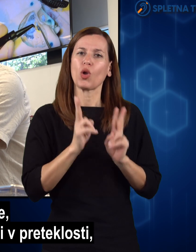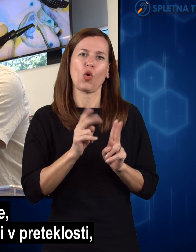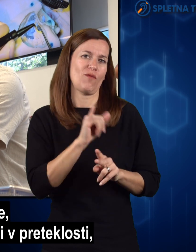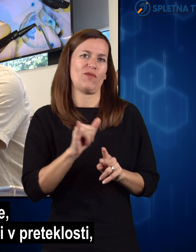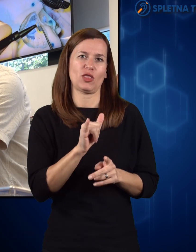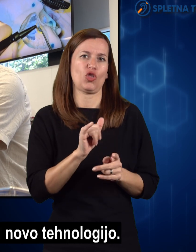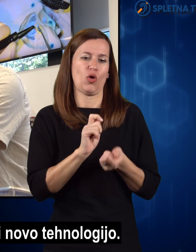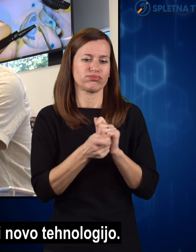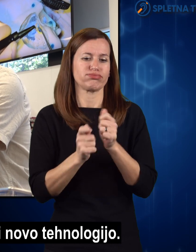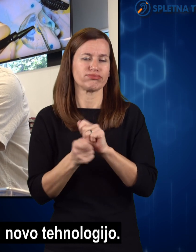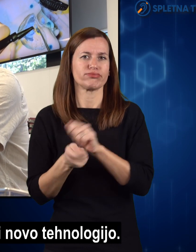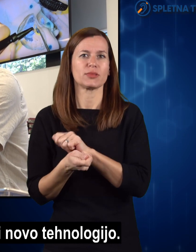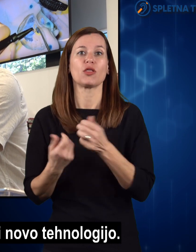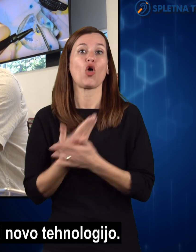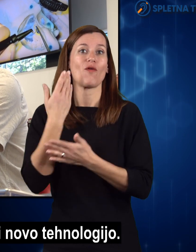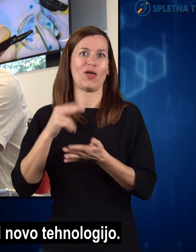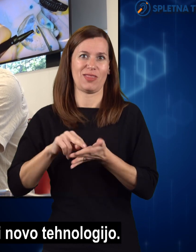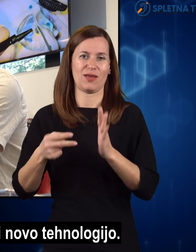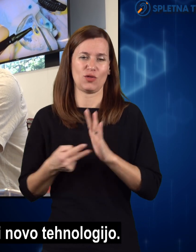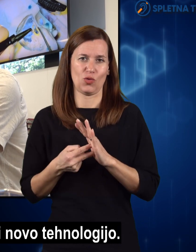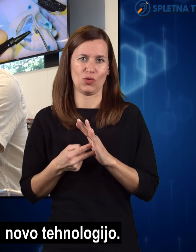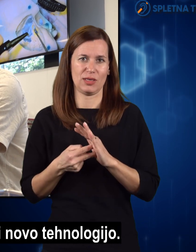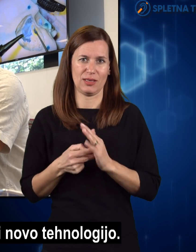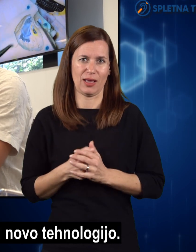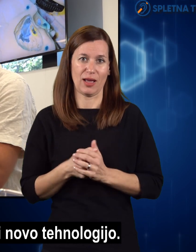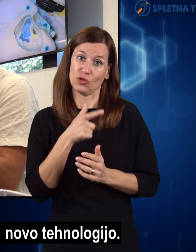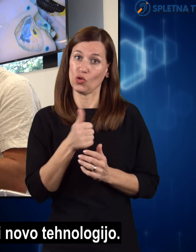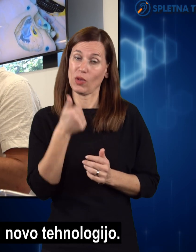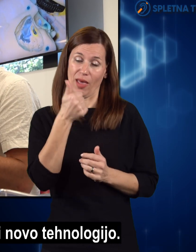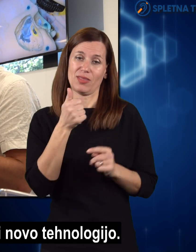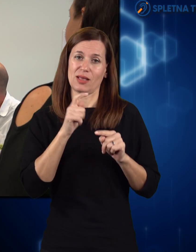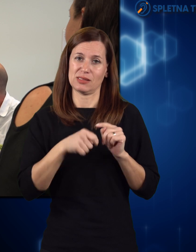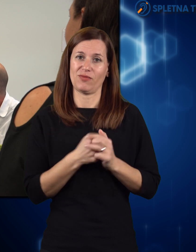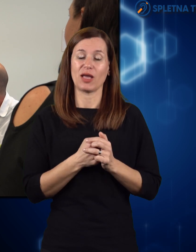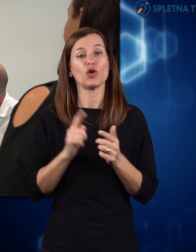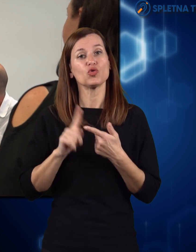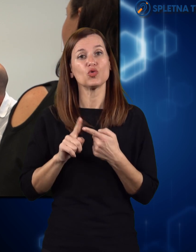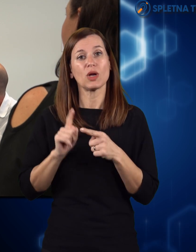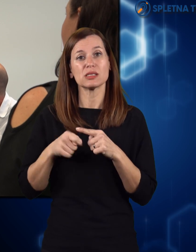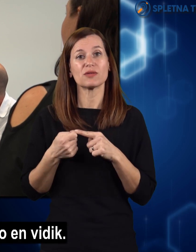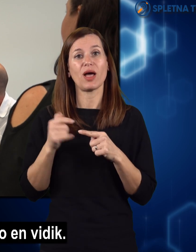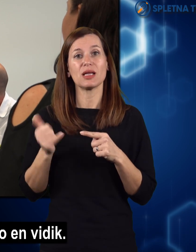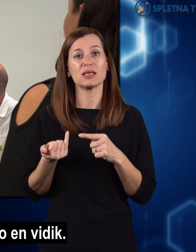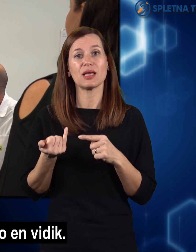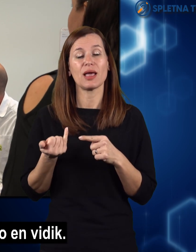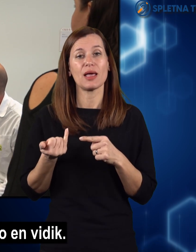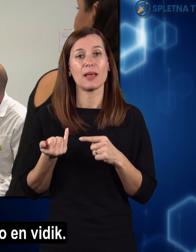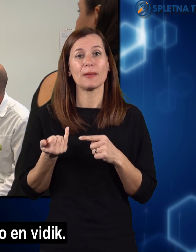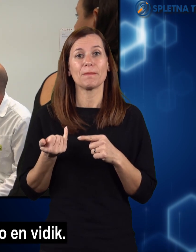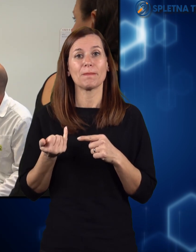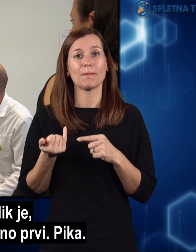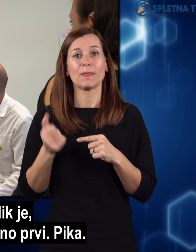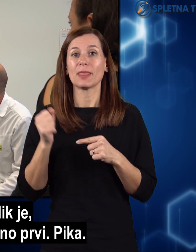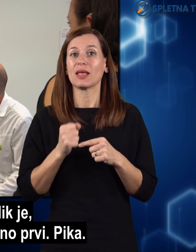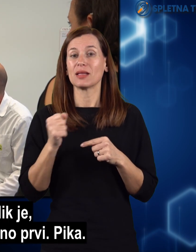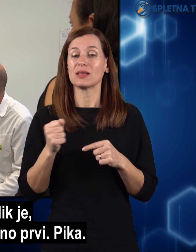in the past will be able to use new technology. I think that's one aspect. The